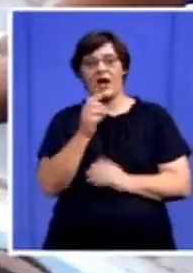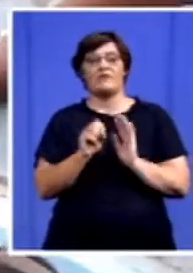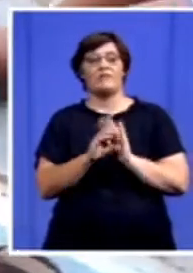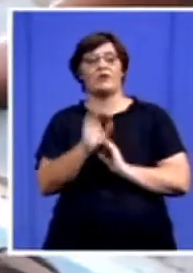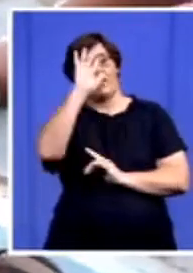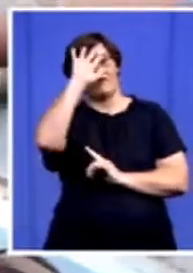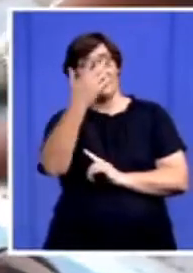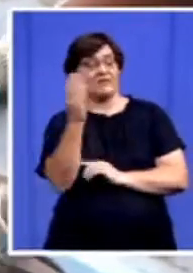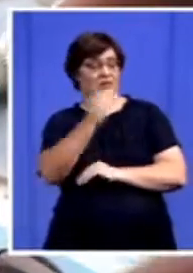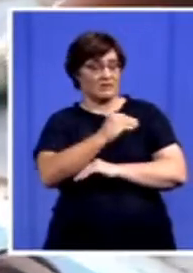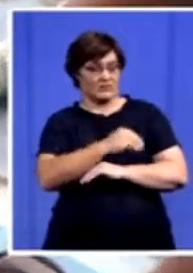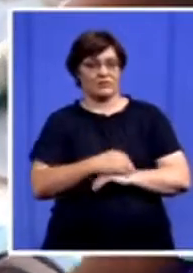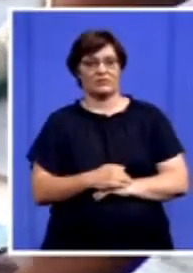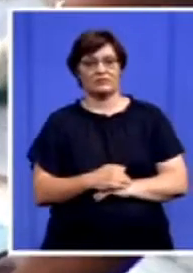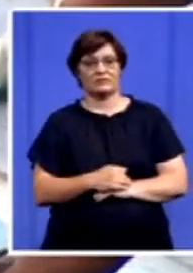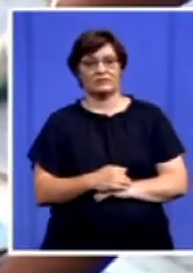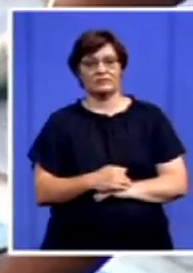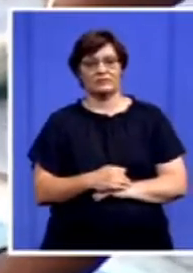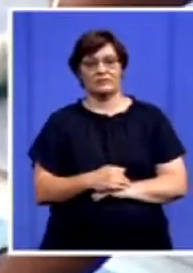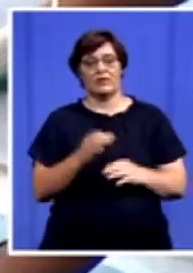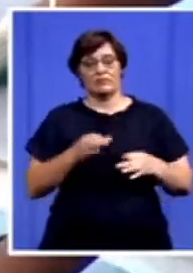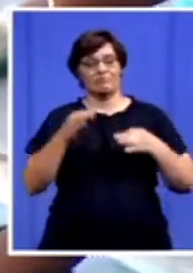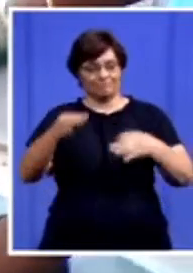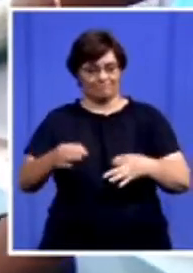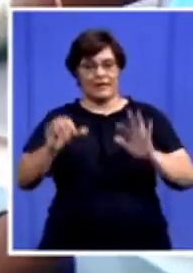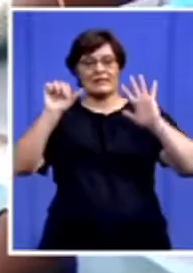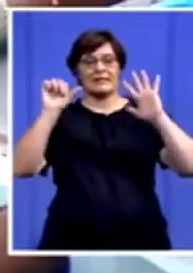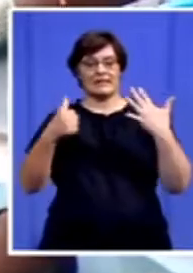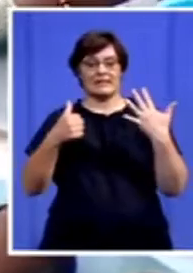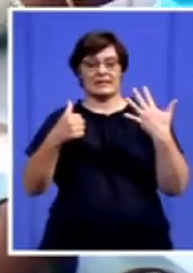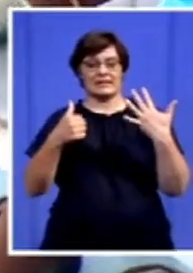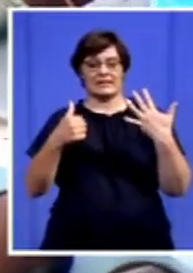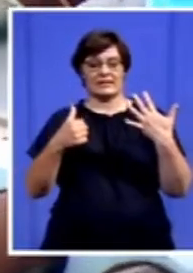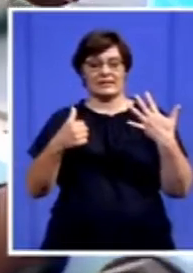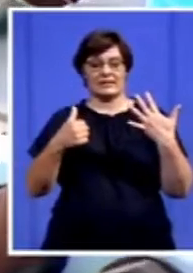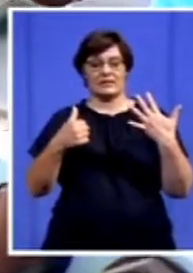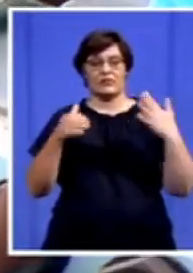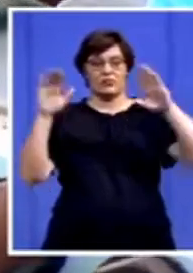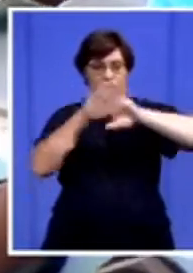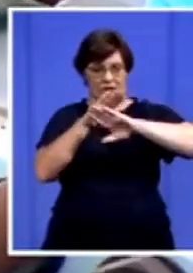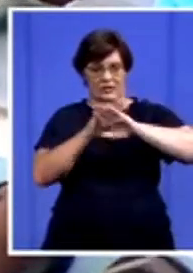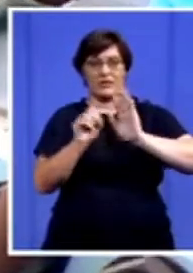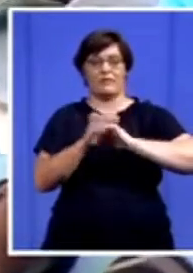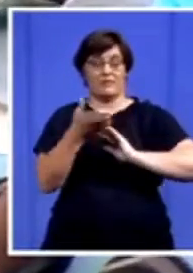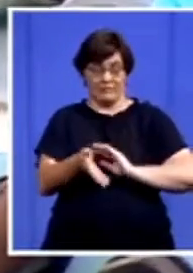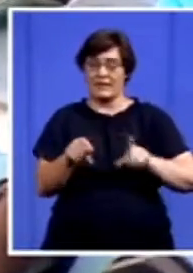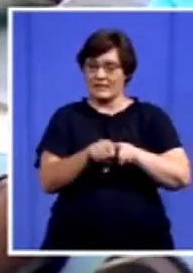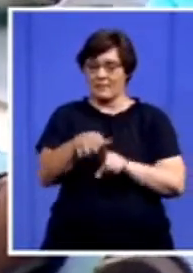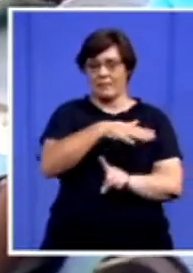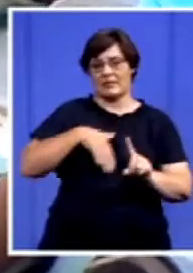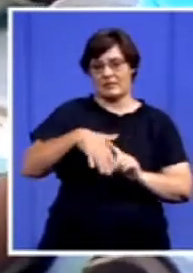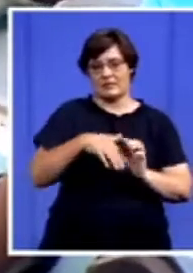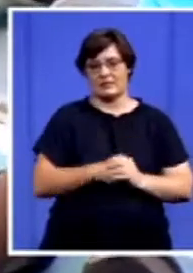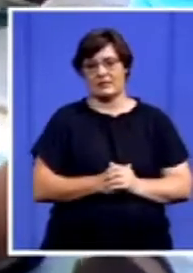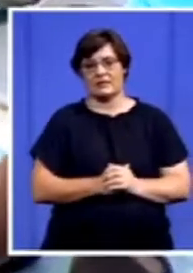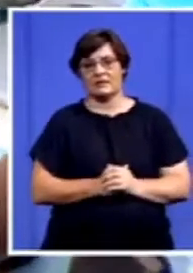just moved it to 6 o'clock. The media briefing will be happening exactly here. All right. With the pipes as the background. All right. Thank you